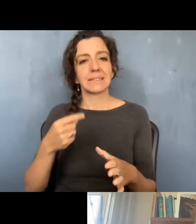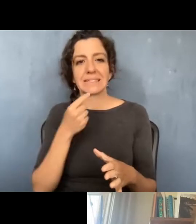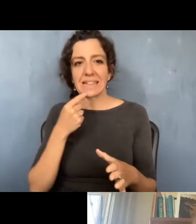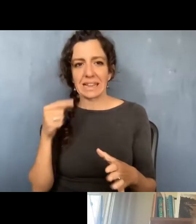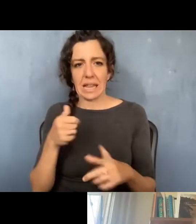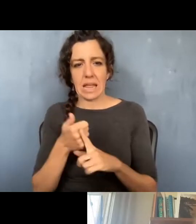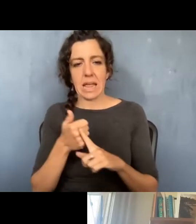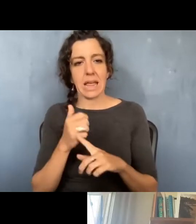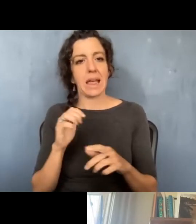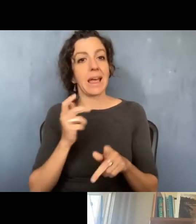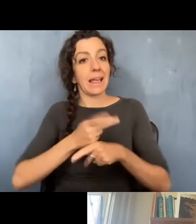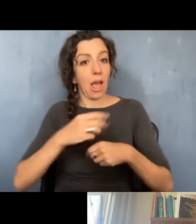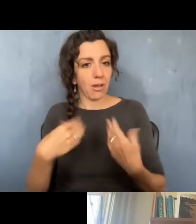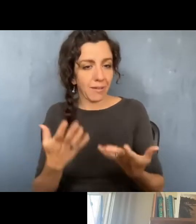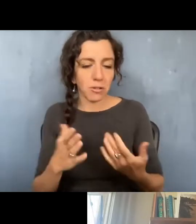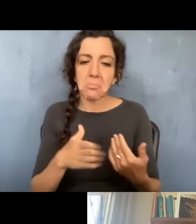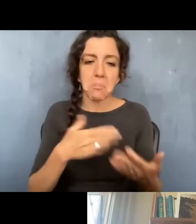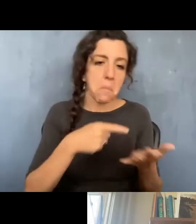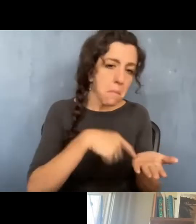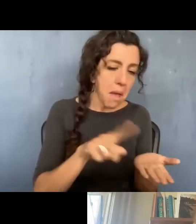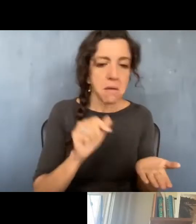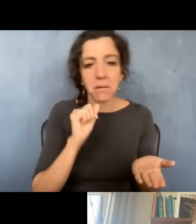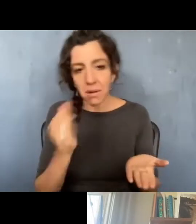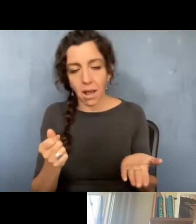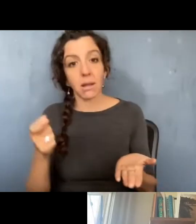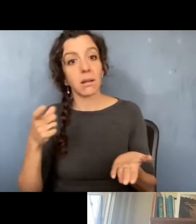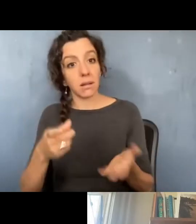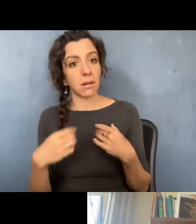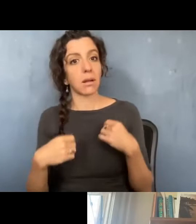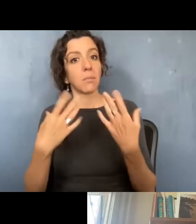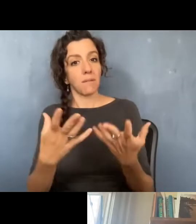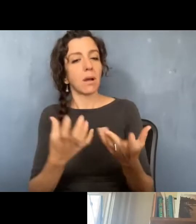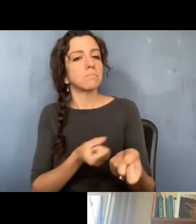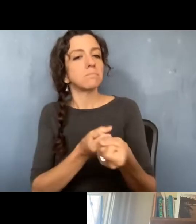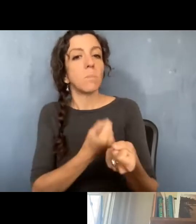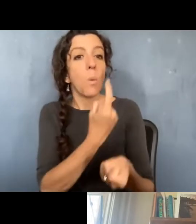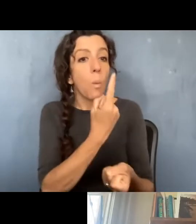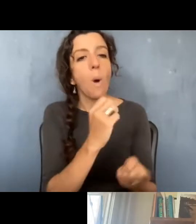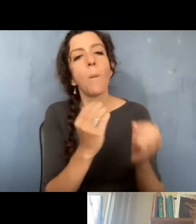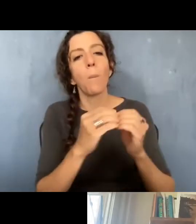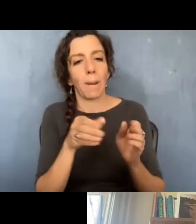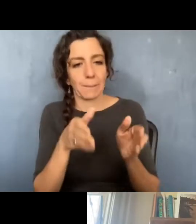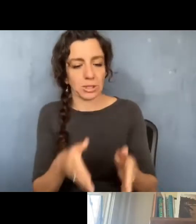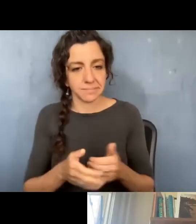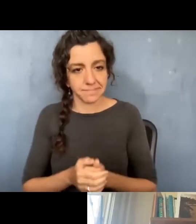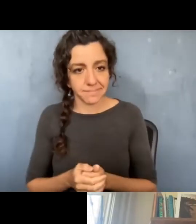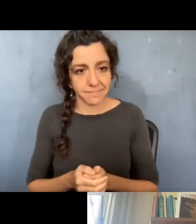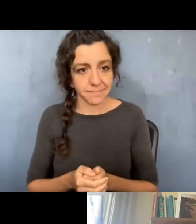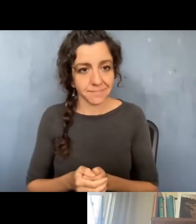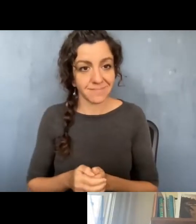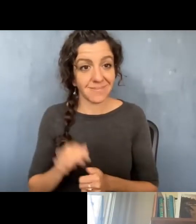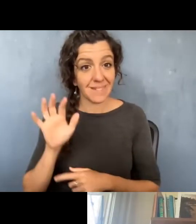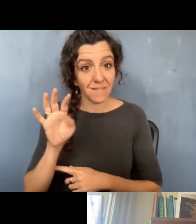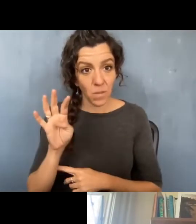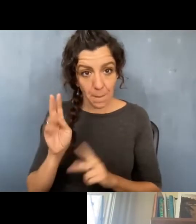a caregiver, paid or unpaid, who provides services to support 1 or more individuals. 54